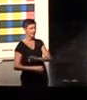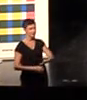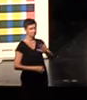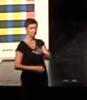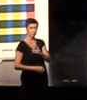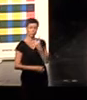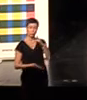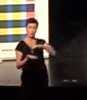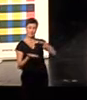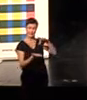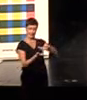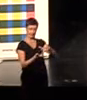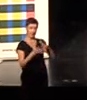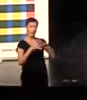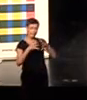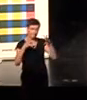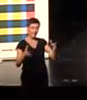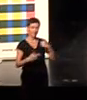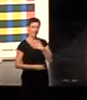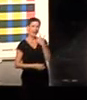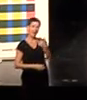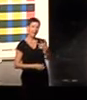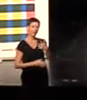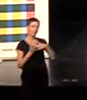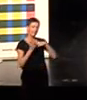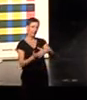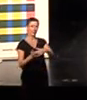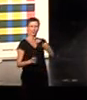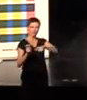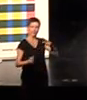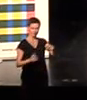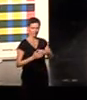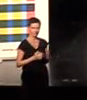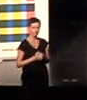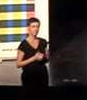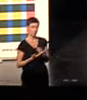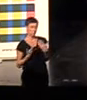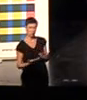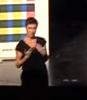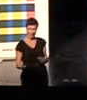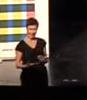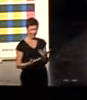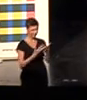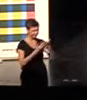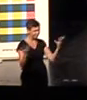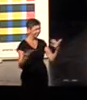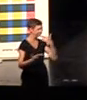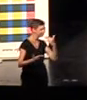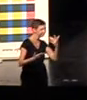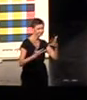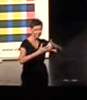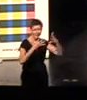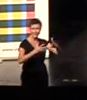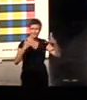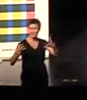we olie toe city's bigger than 1 million inhabitants to-day we hebben nummers cities